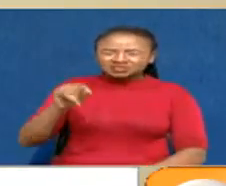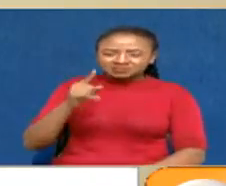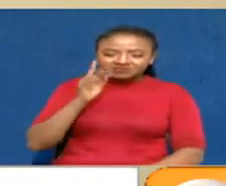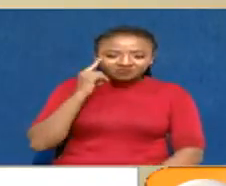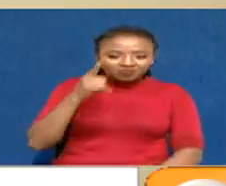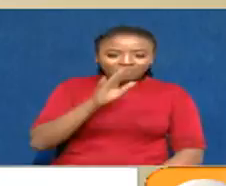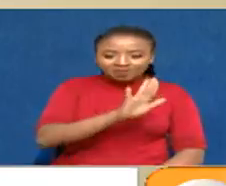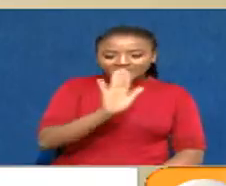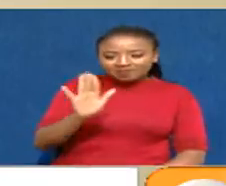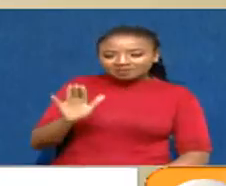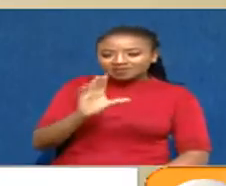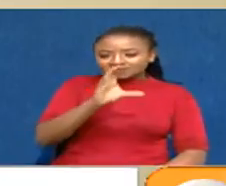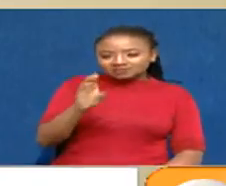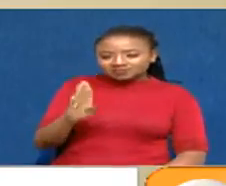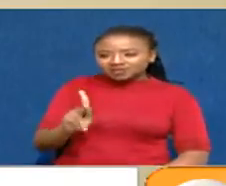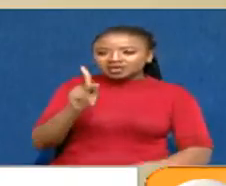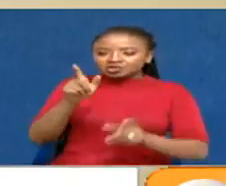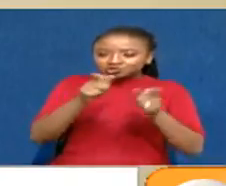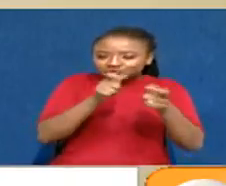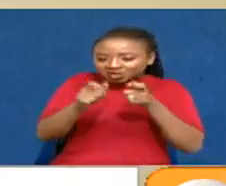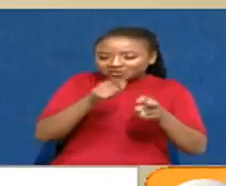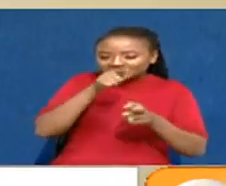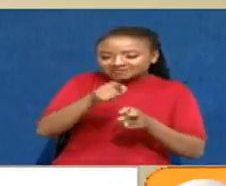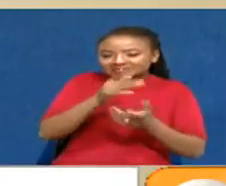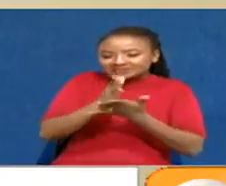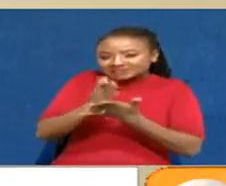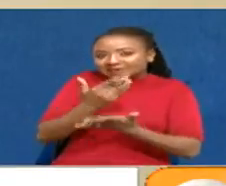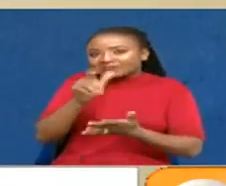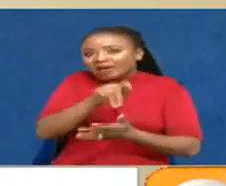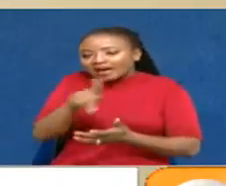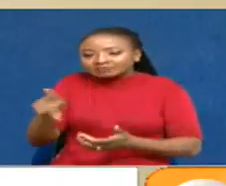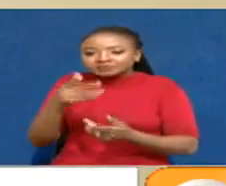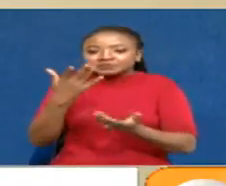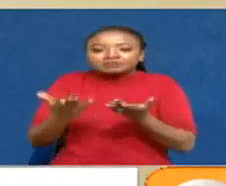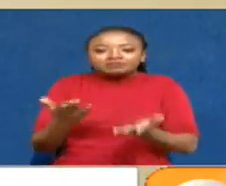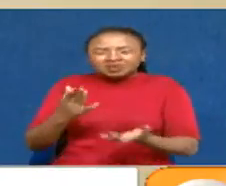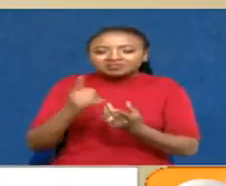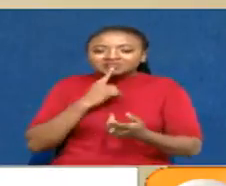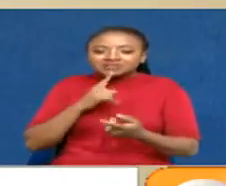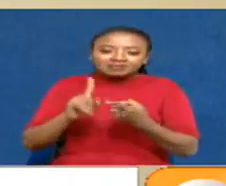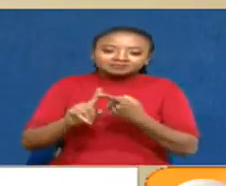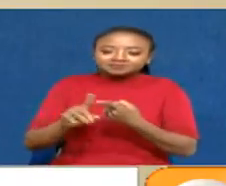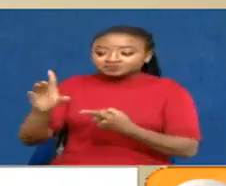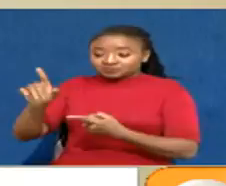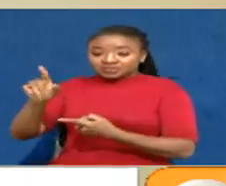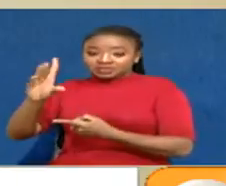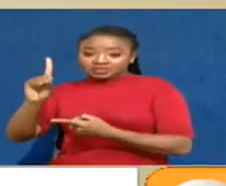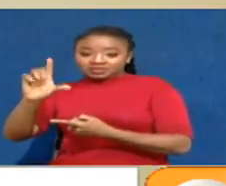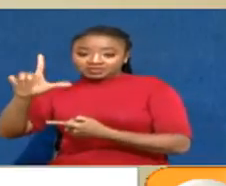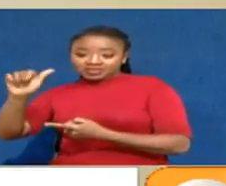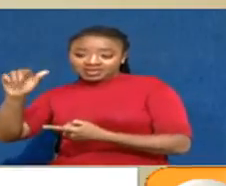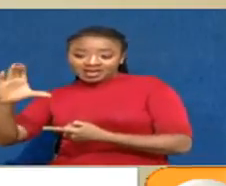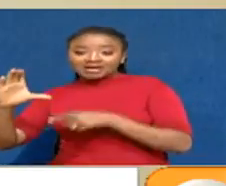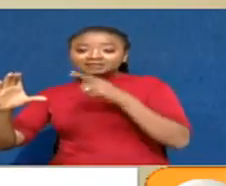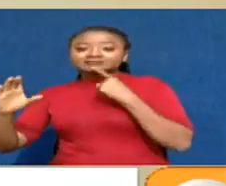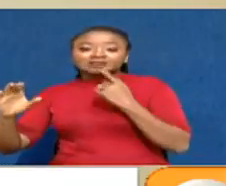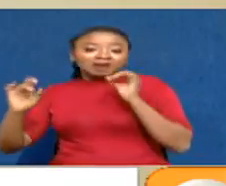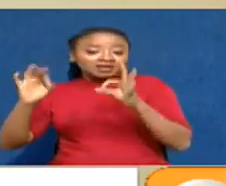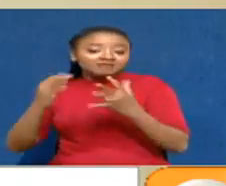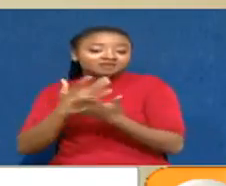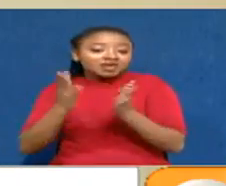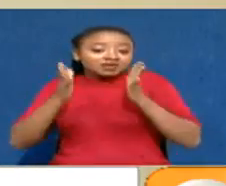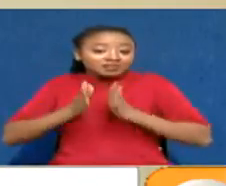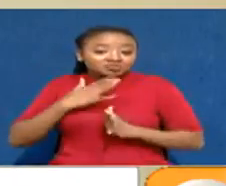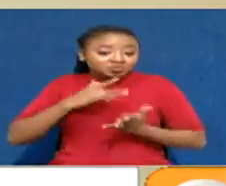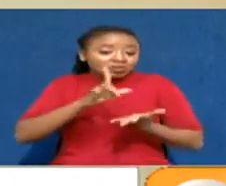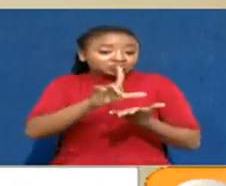of these responsibilities, not everything, some of them. It could be saying, you know, DLAC, we want to make sure that if anyone's a lender in Kenya, they